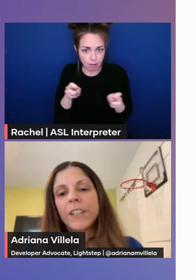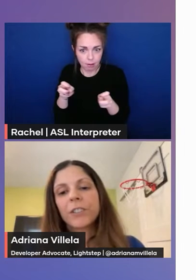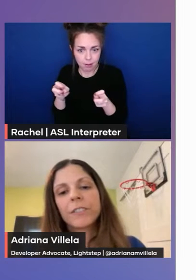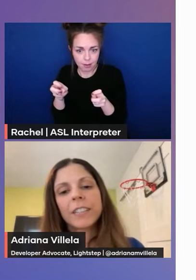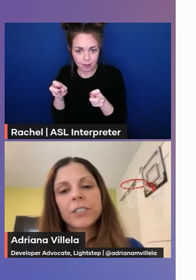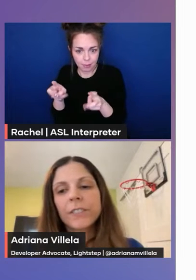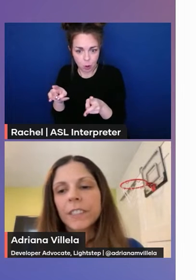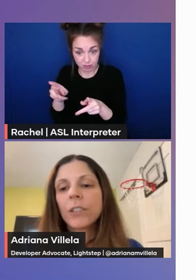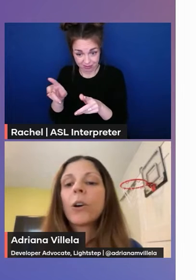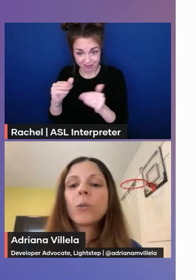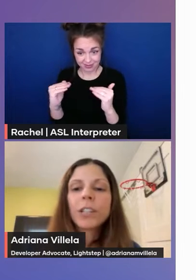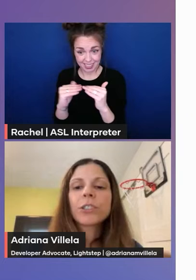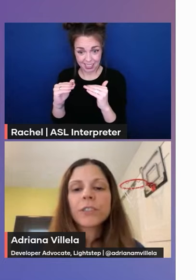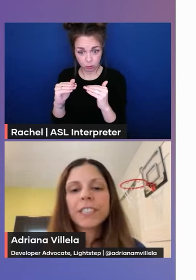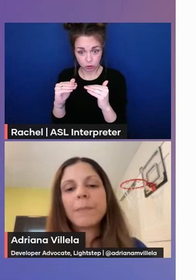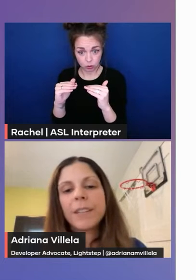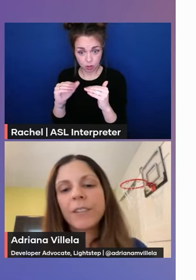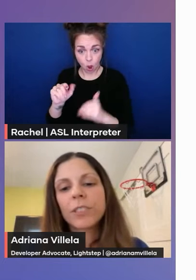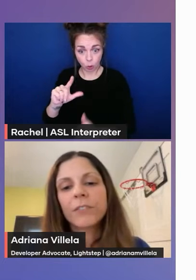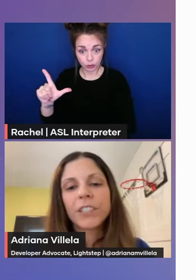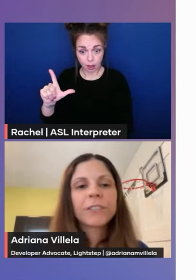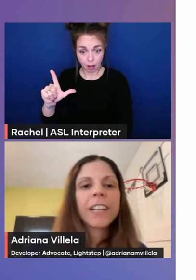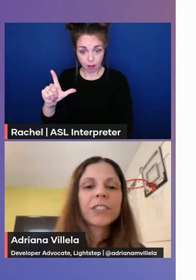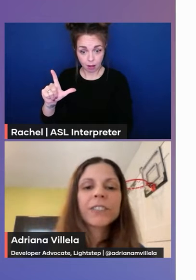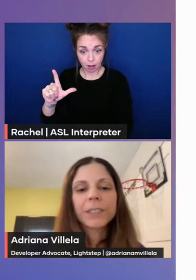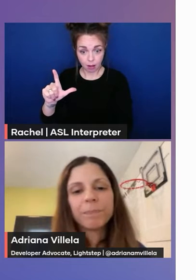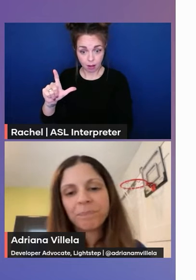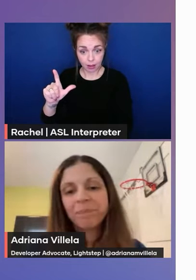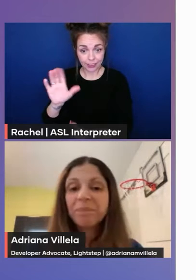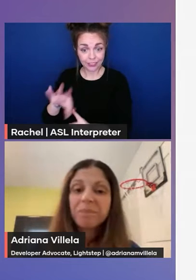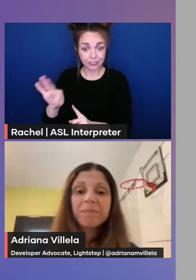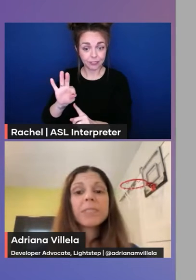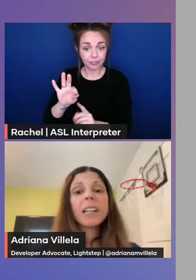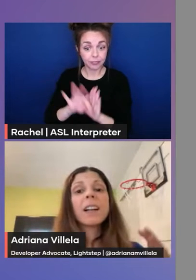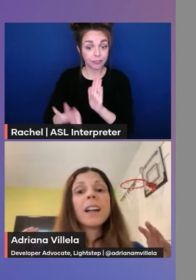equals feature flag service, OTEL service name equals feature flag service.